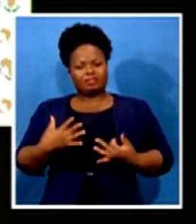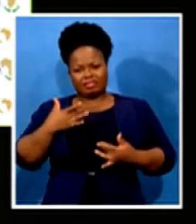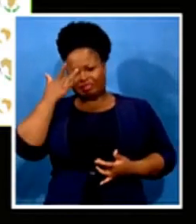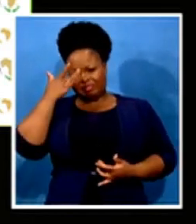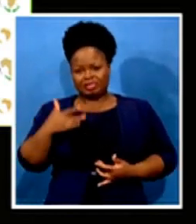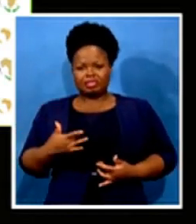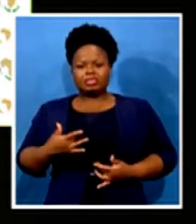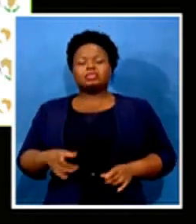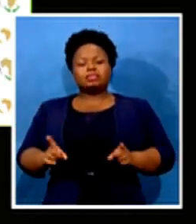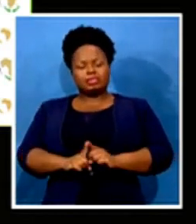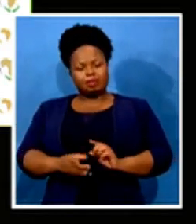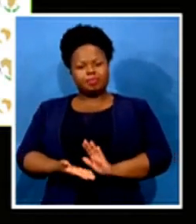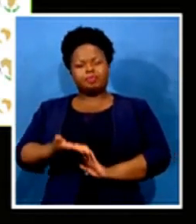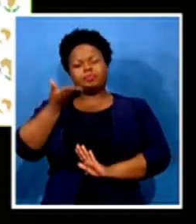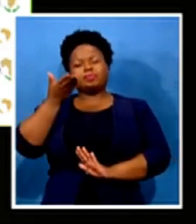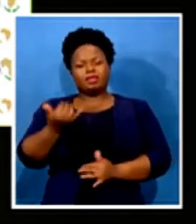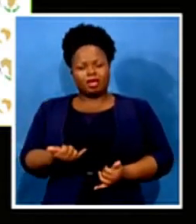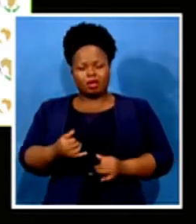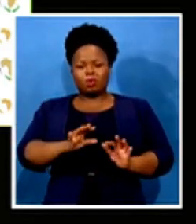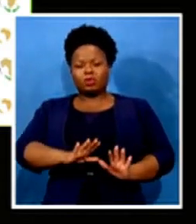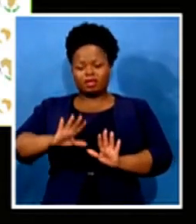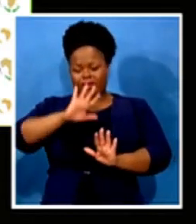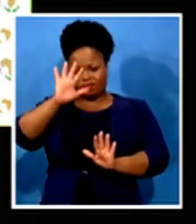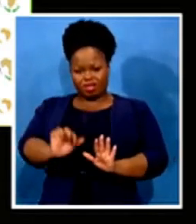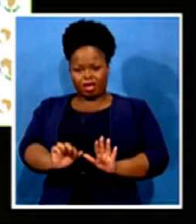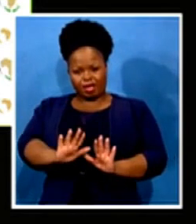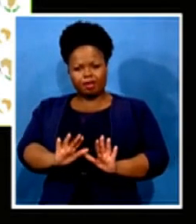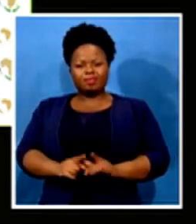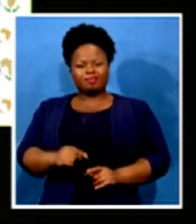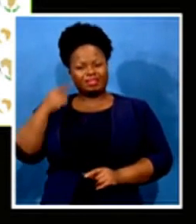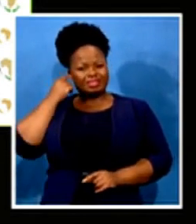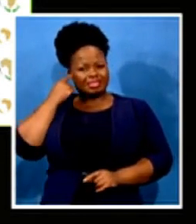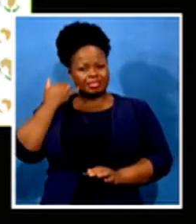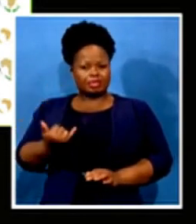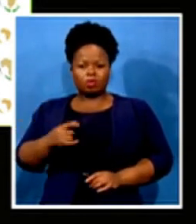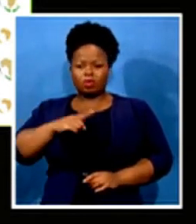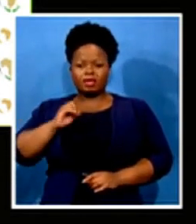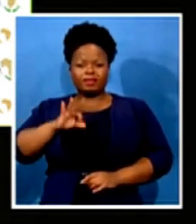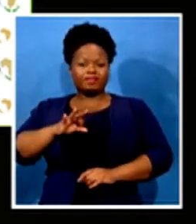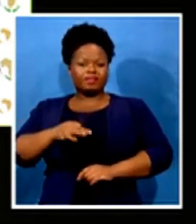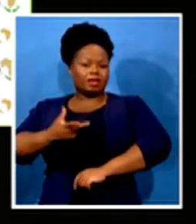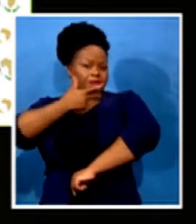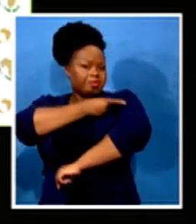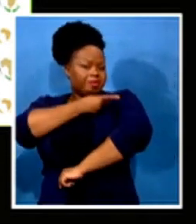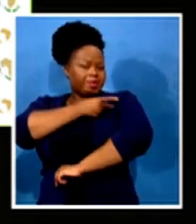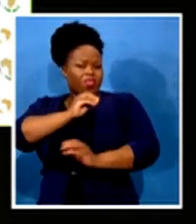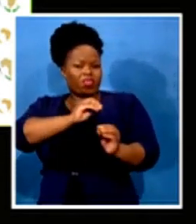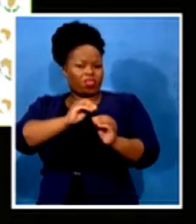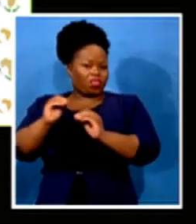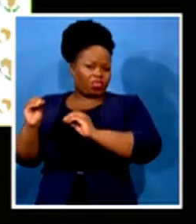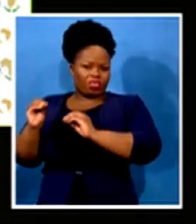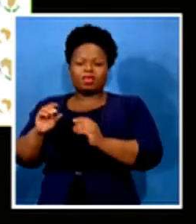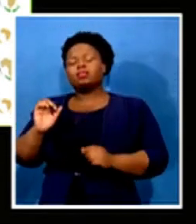across the continent. And I think that is going to, if we do not have those vaccines early enough, it continue to be a